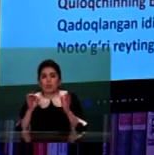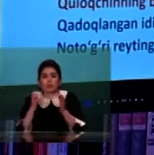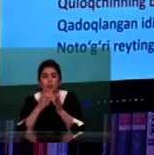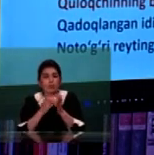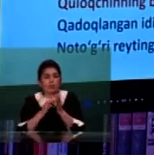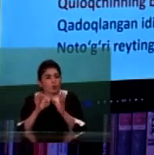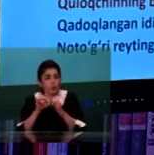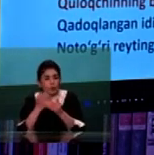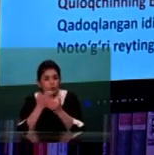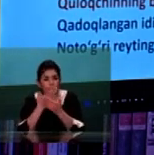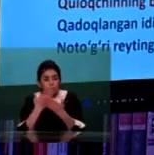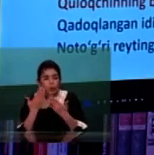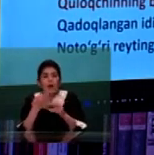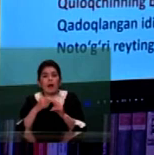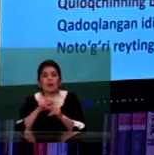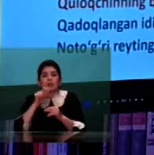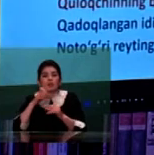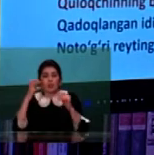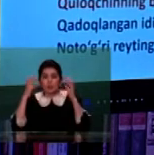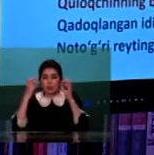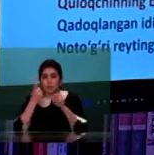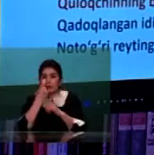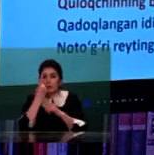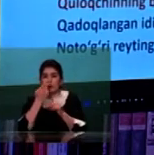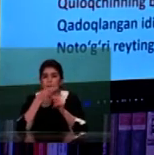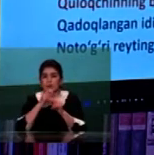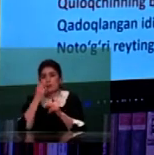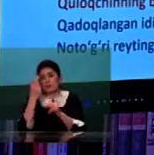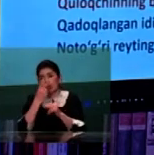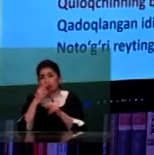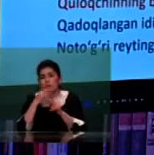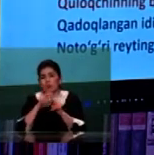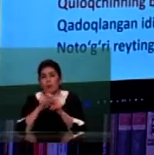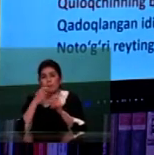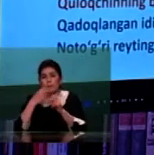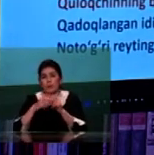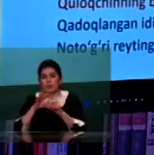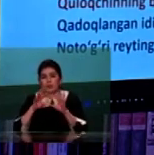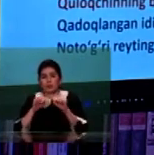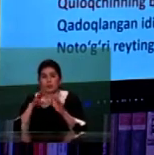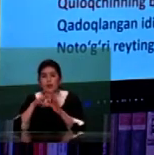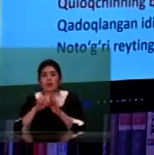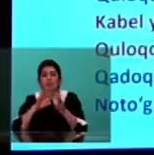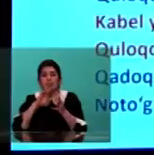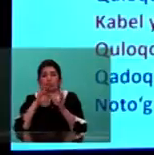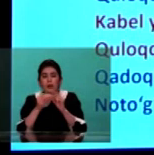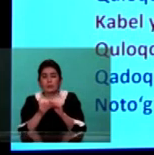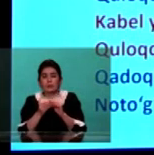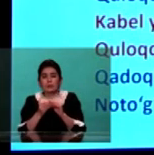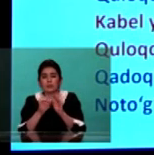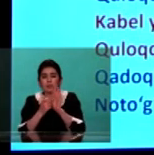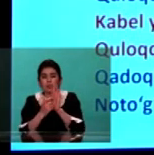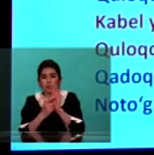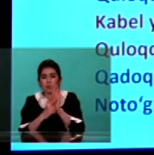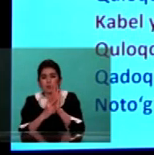yoki umuman yo'qligi va quloqchinlarning bittasi yoki ikkitasi ham buzuqligi. Jami ular nechta bo'ldi? 7